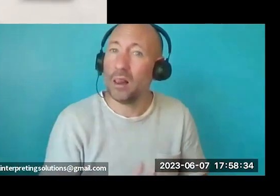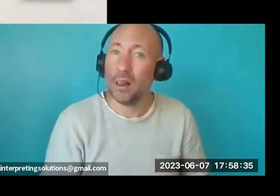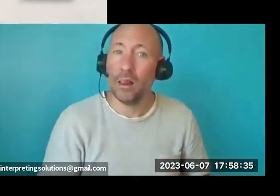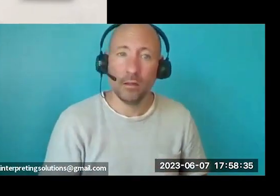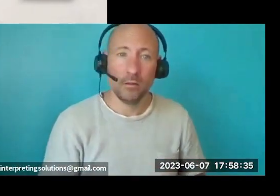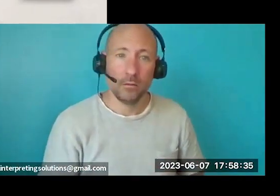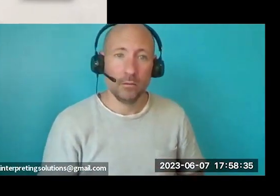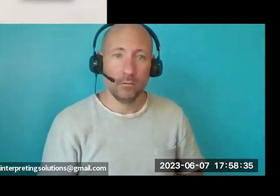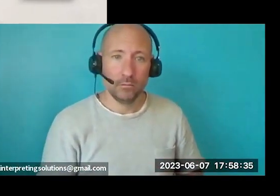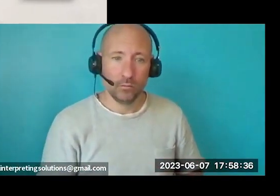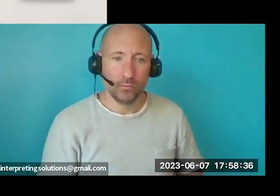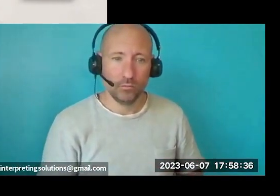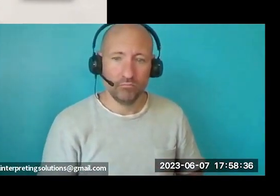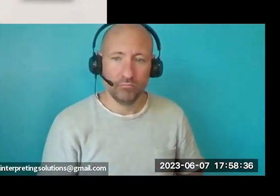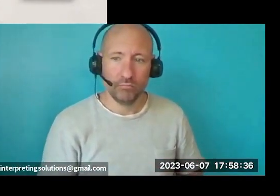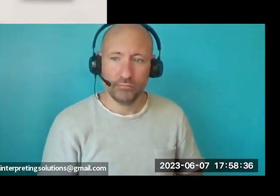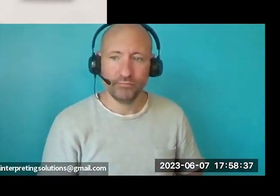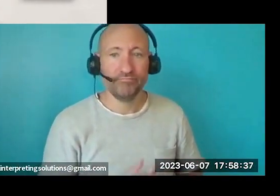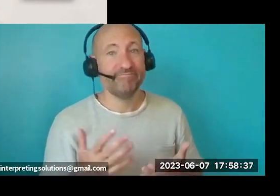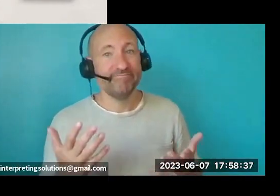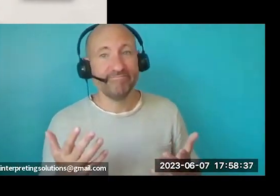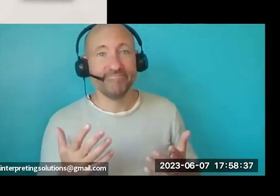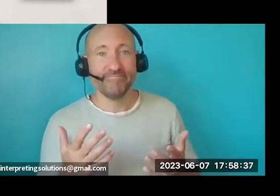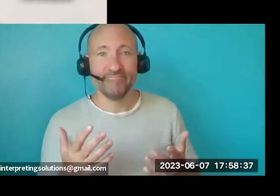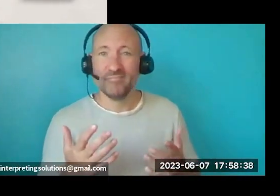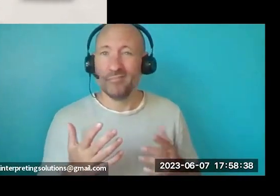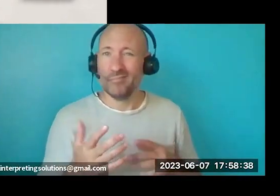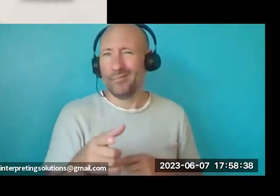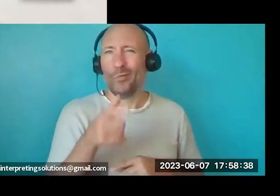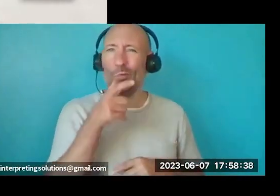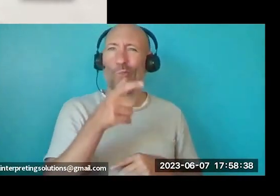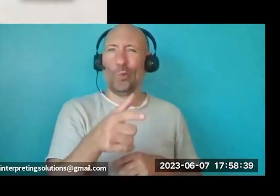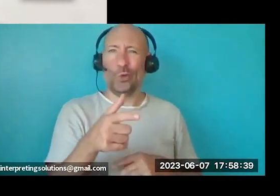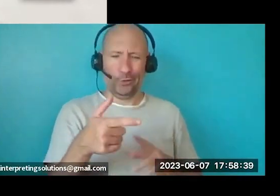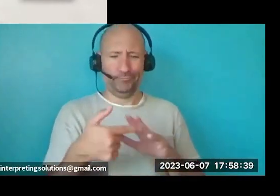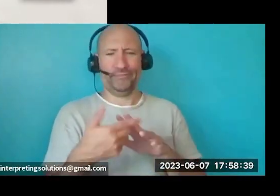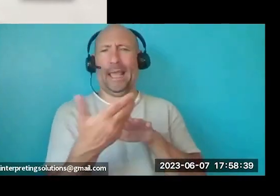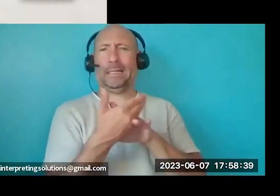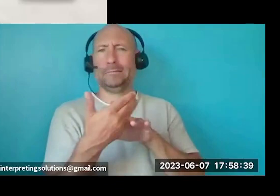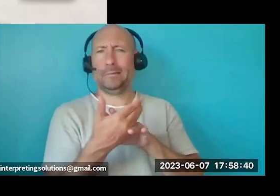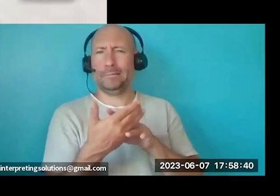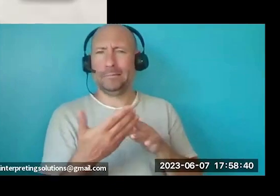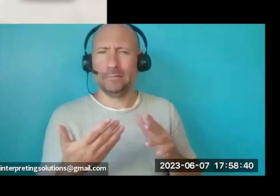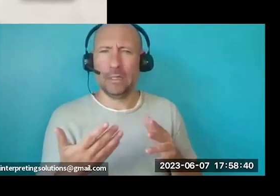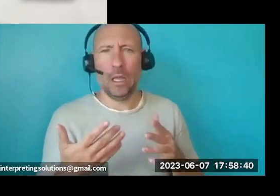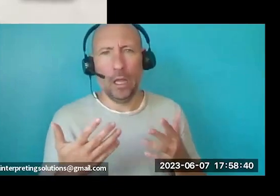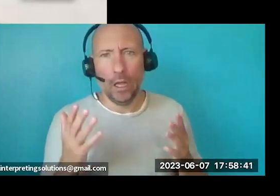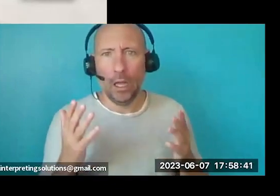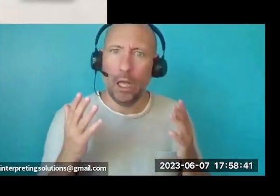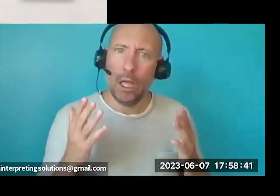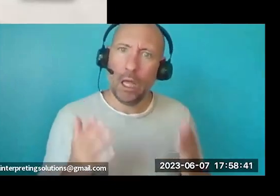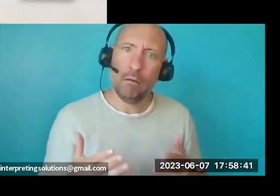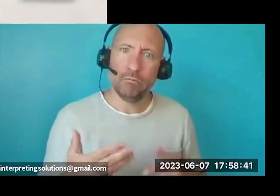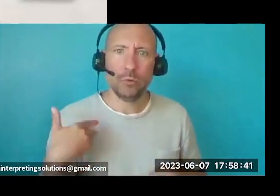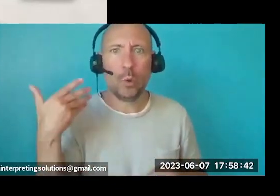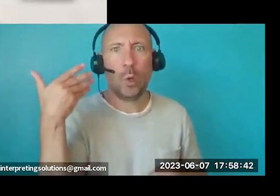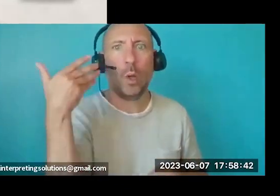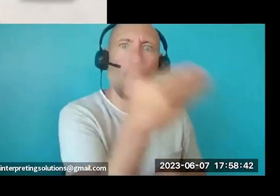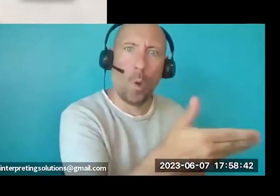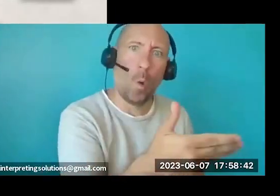And I think sometimes people think access is something you have to go somewhere and learn